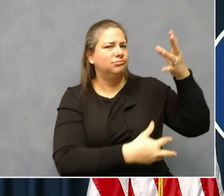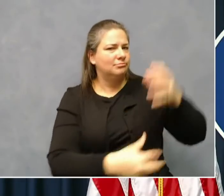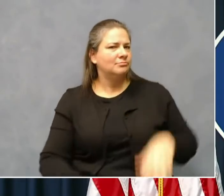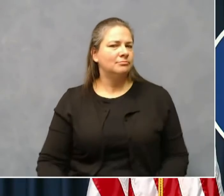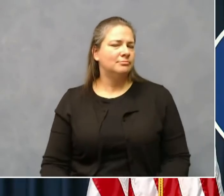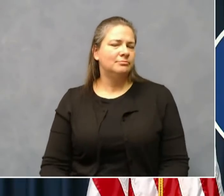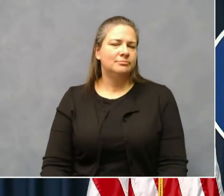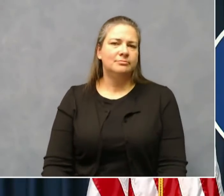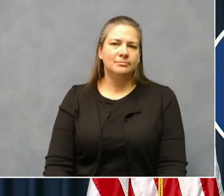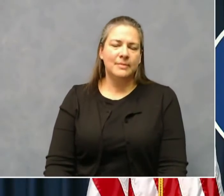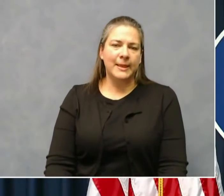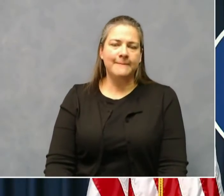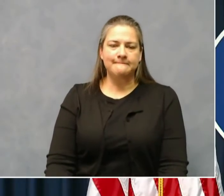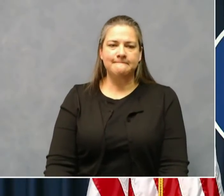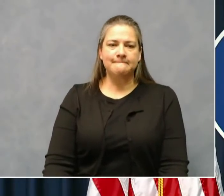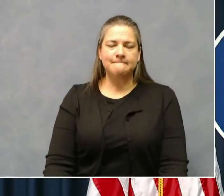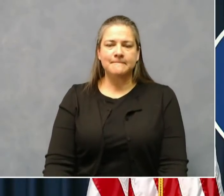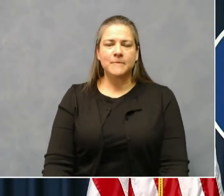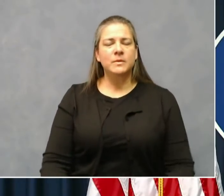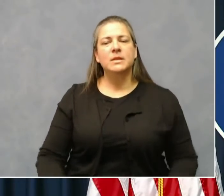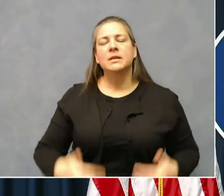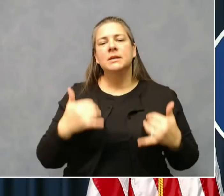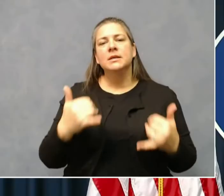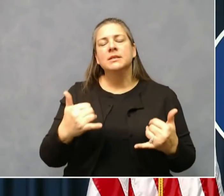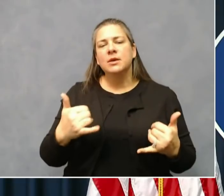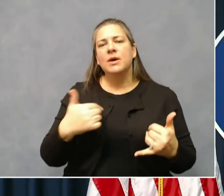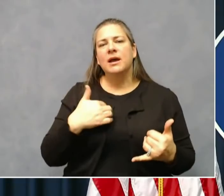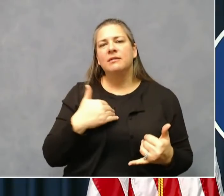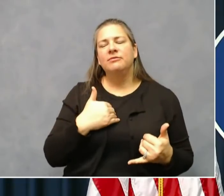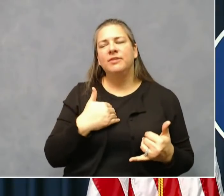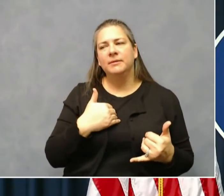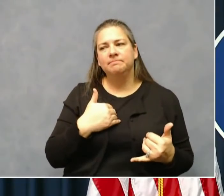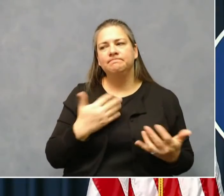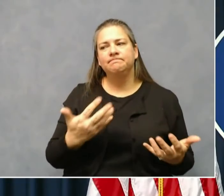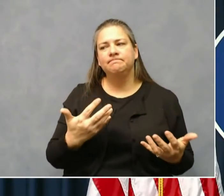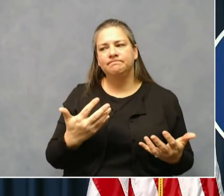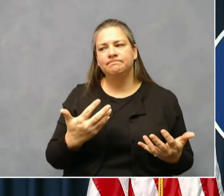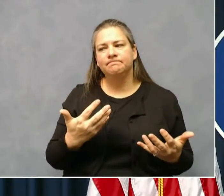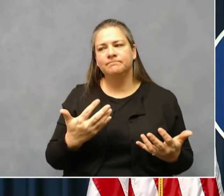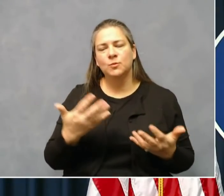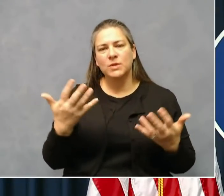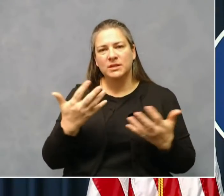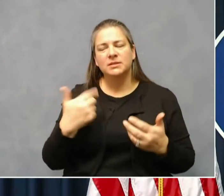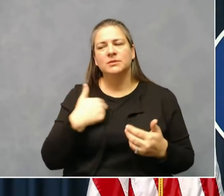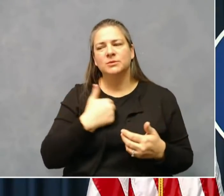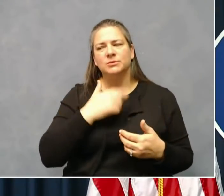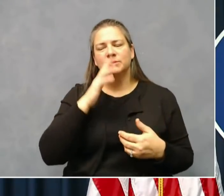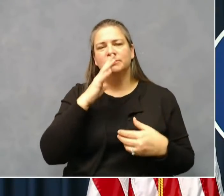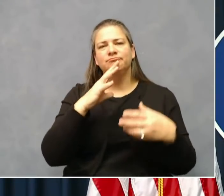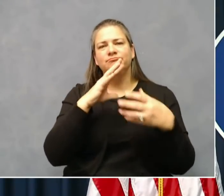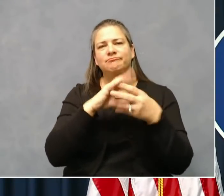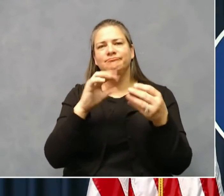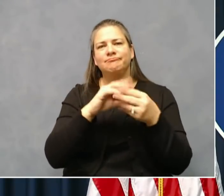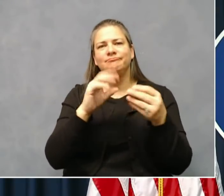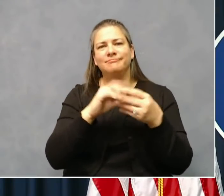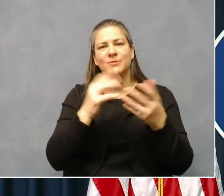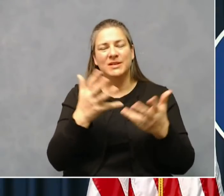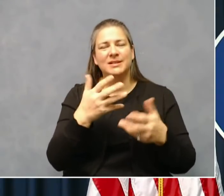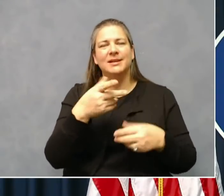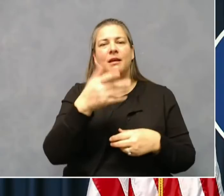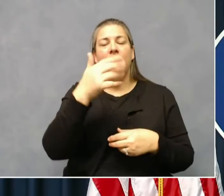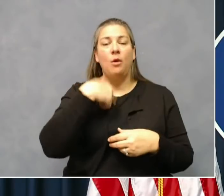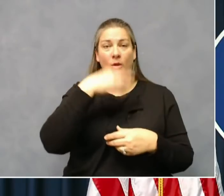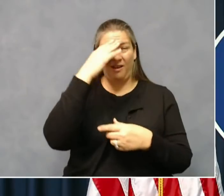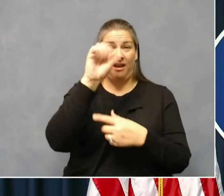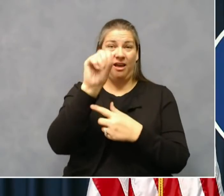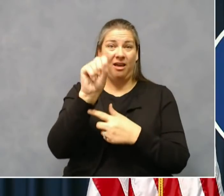Today we also have another example of the fact that these aren't names and genders